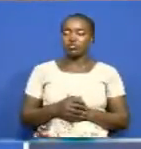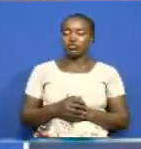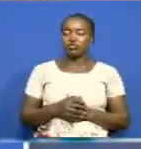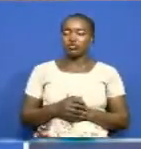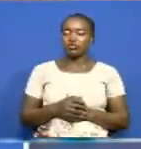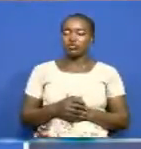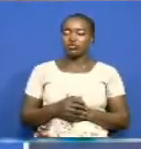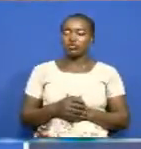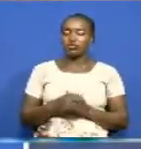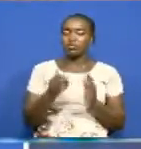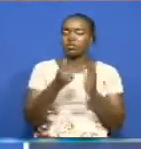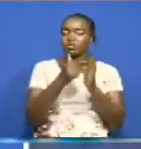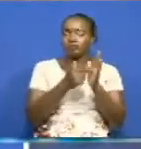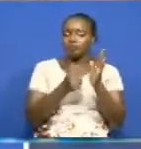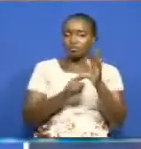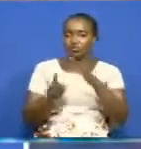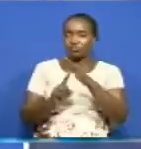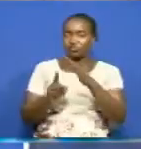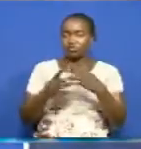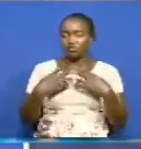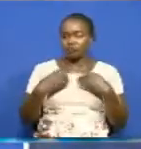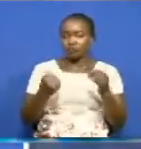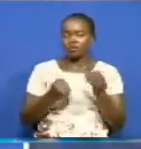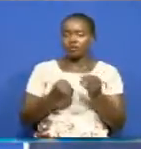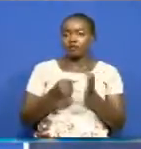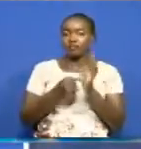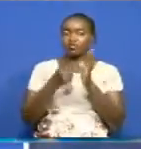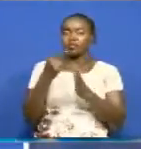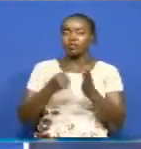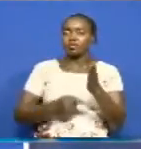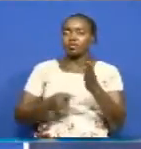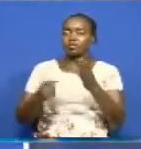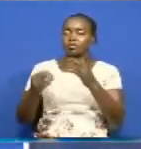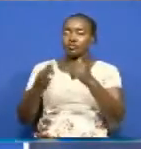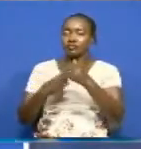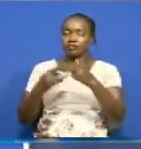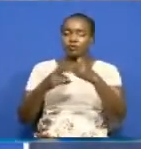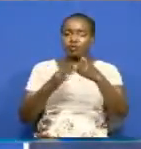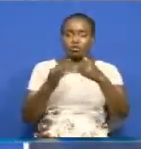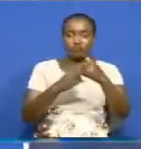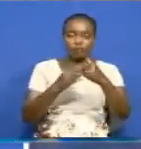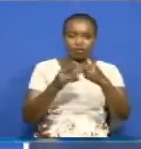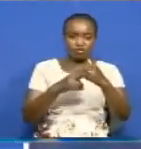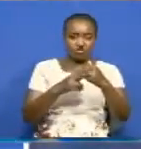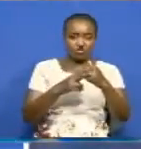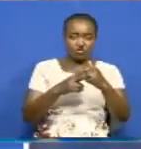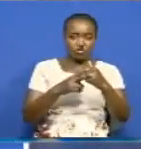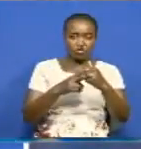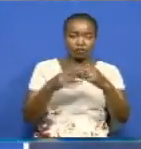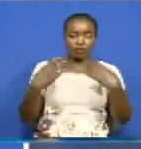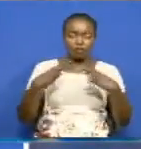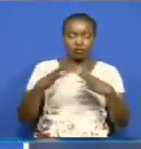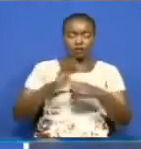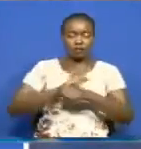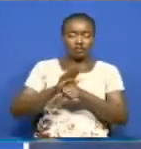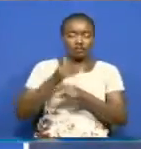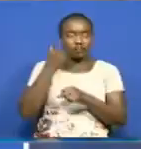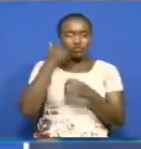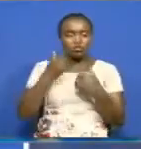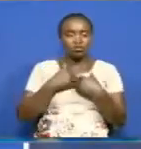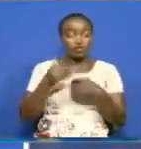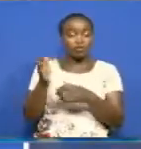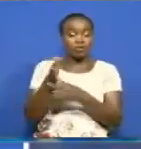The latest data by the Ministry of Health shows that 780 people turned positive for COVID-19 disease on